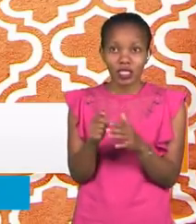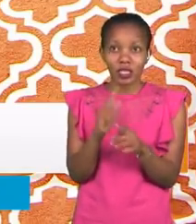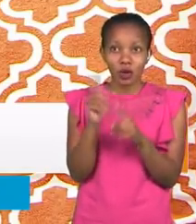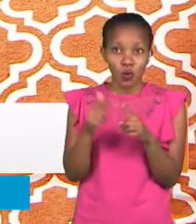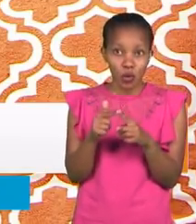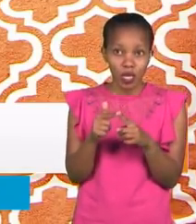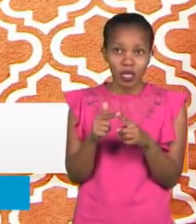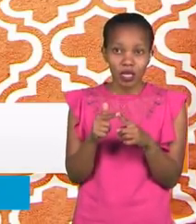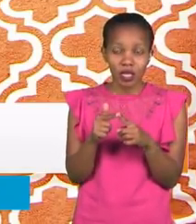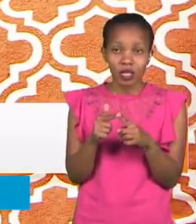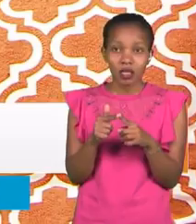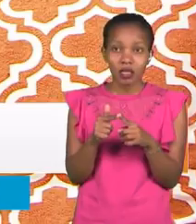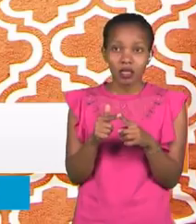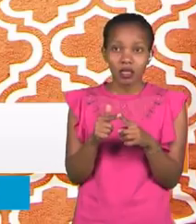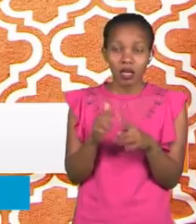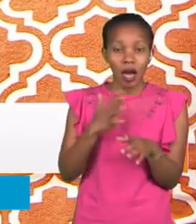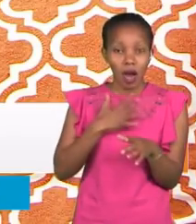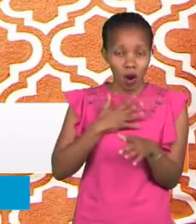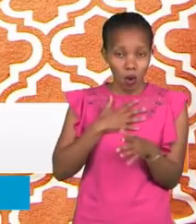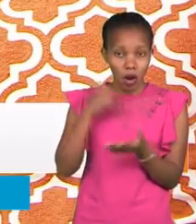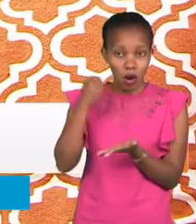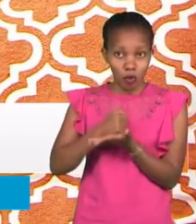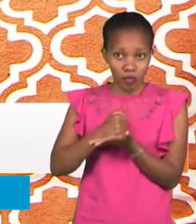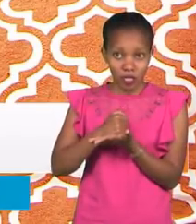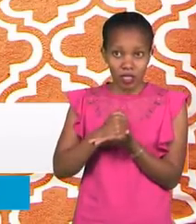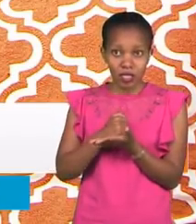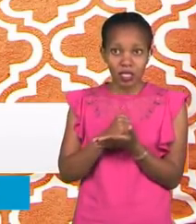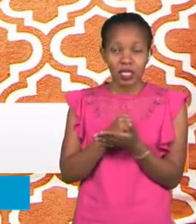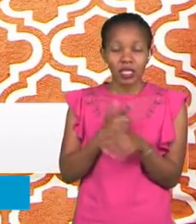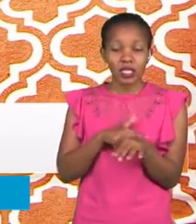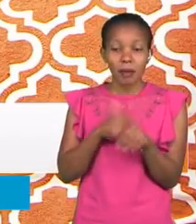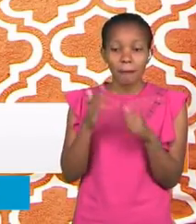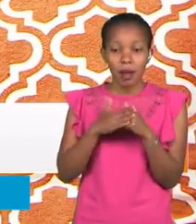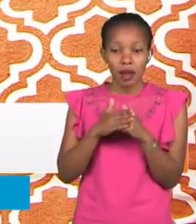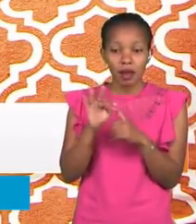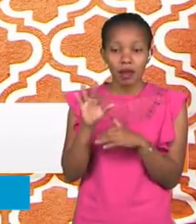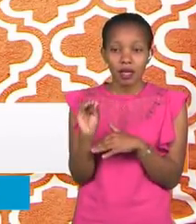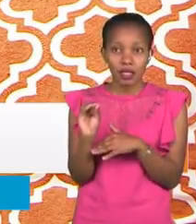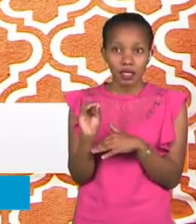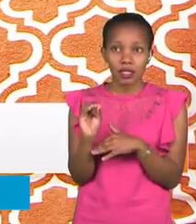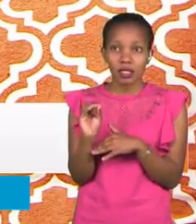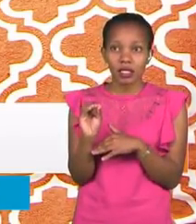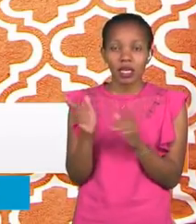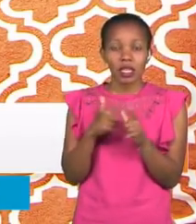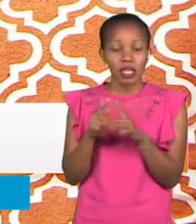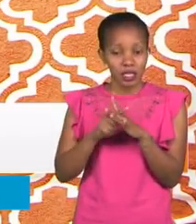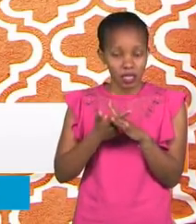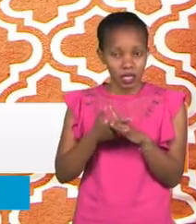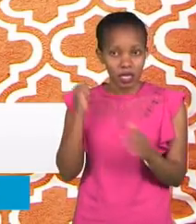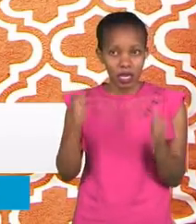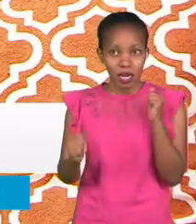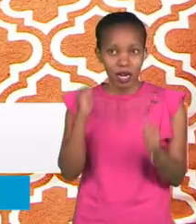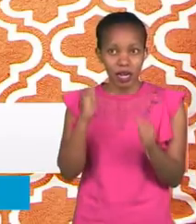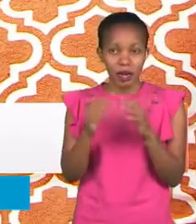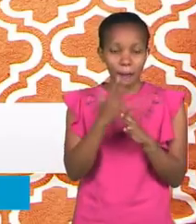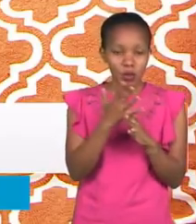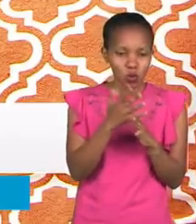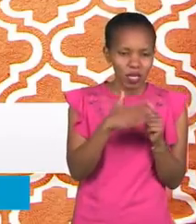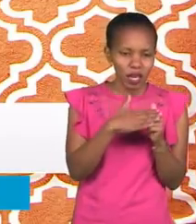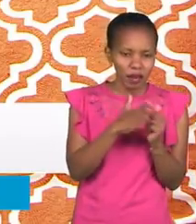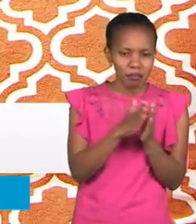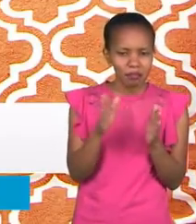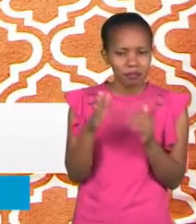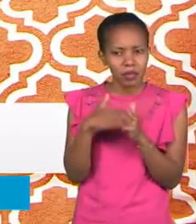get into the compound, okay. into our compound, okay. at 9:30 mm-hmm. we'll at about 9 we'll flag off the run mm-hmm. between 9:30,